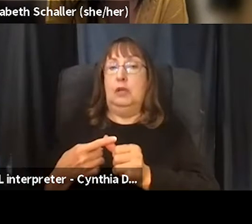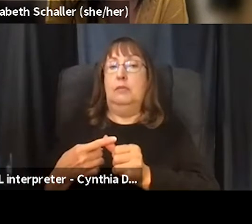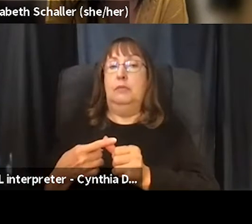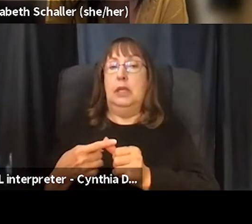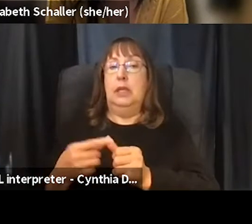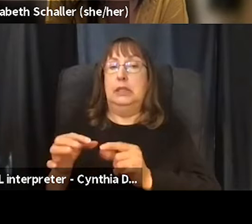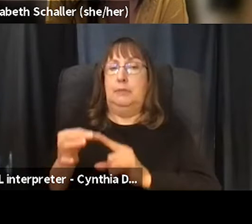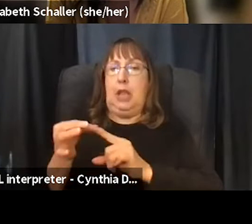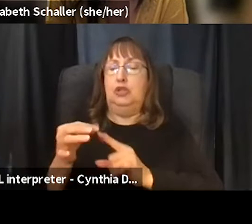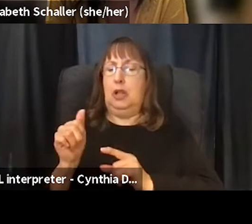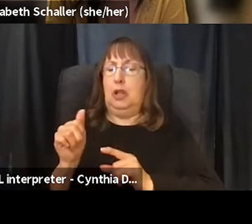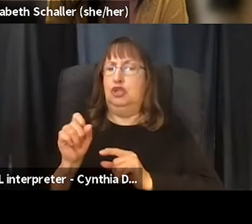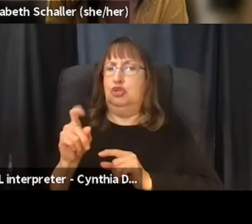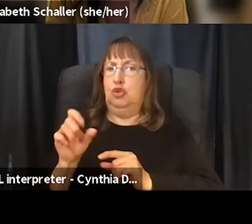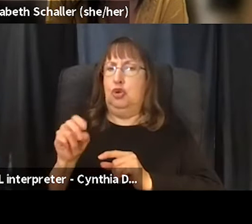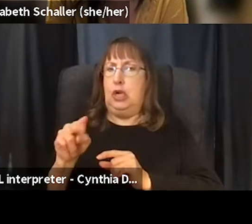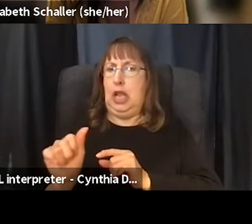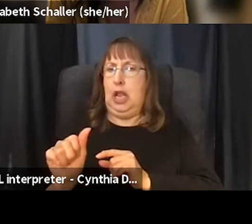Sterna.